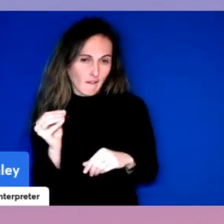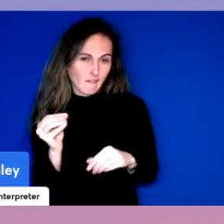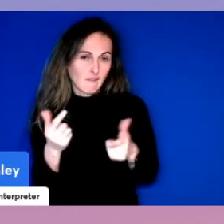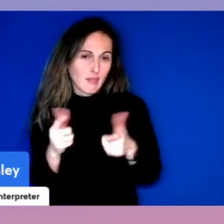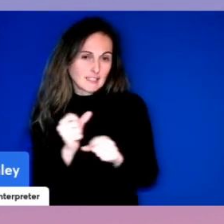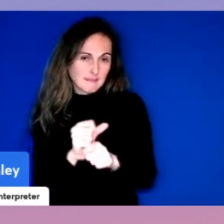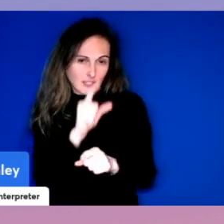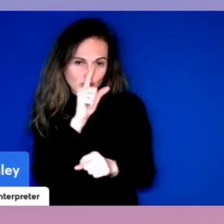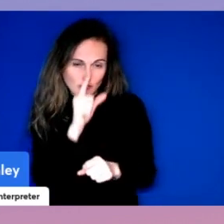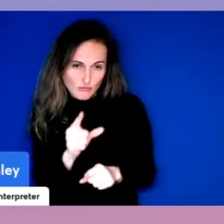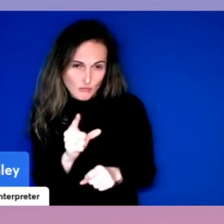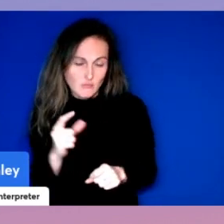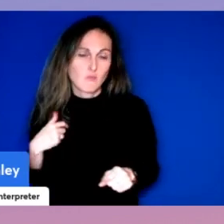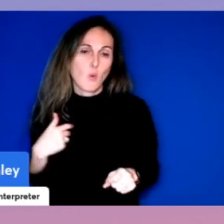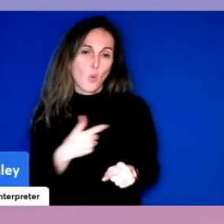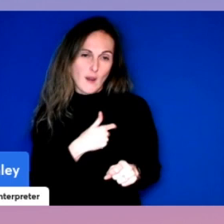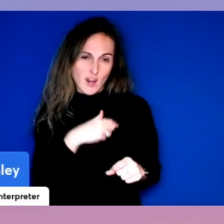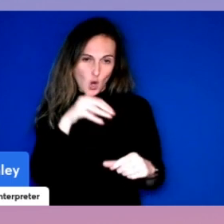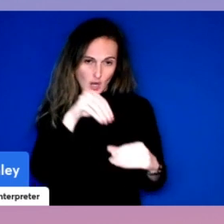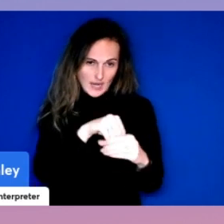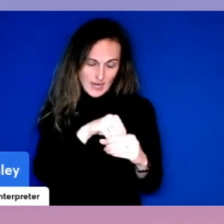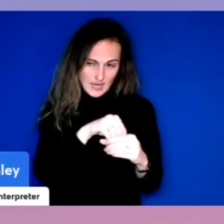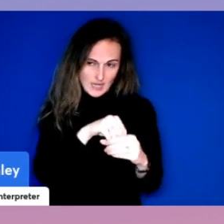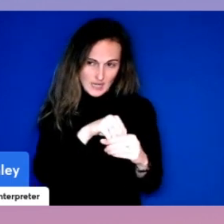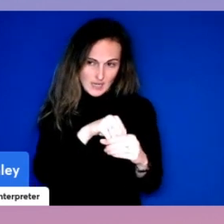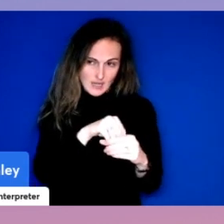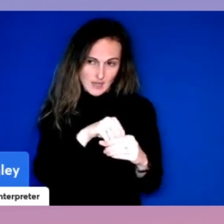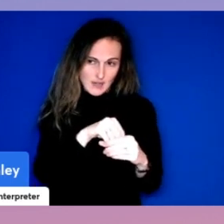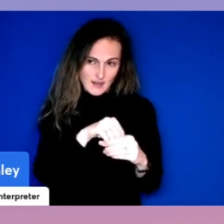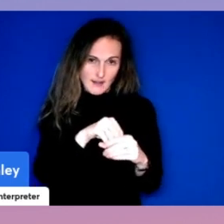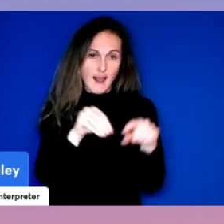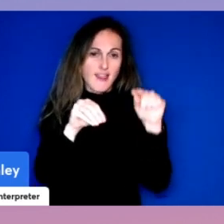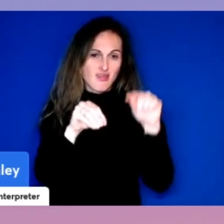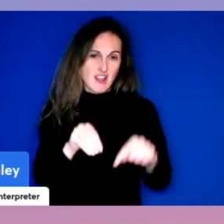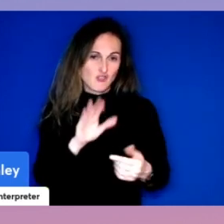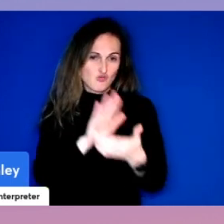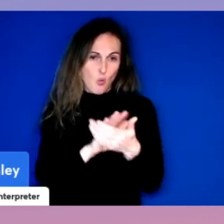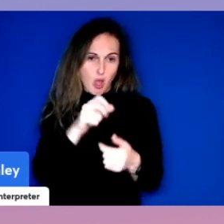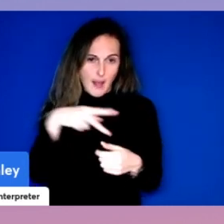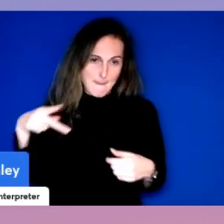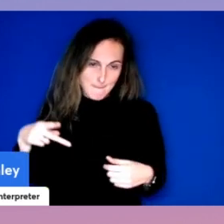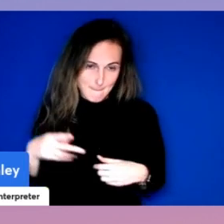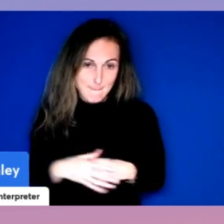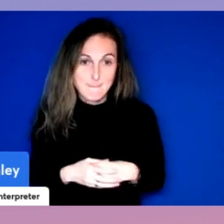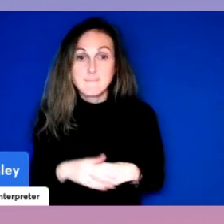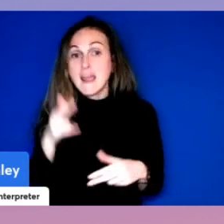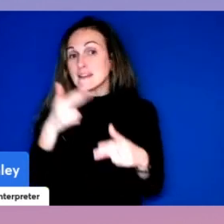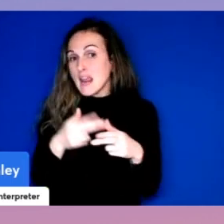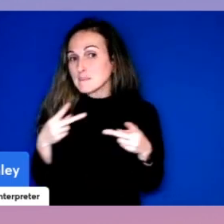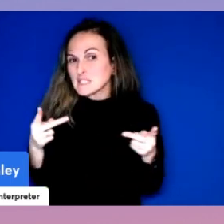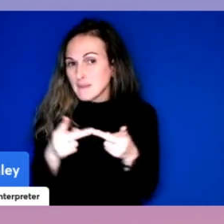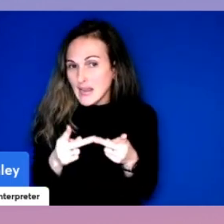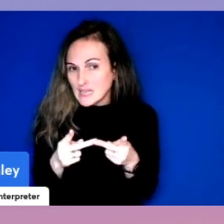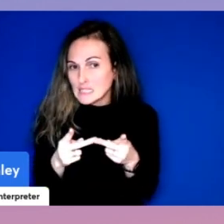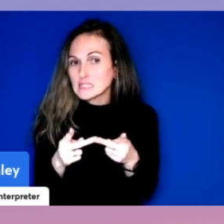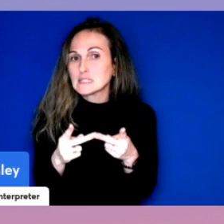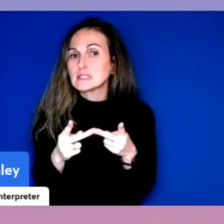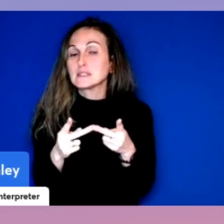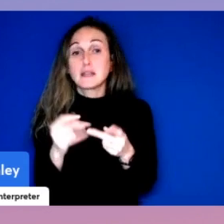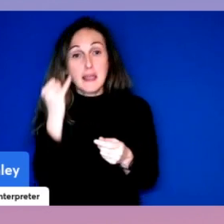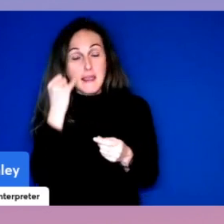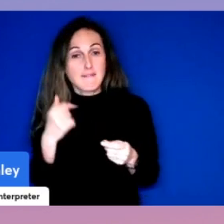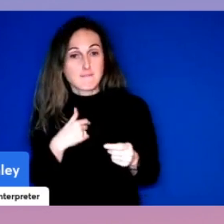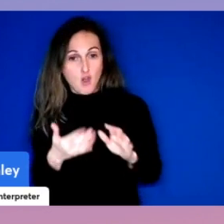let's make sure we are in the school app namespace. And if I